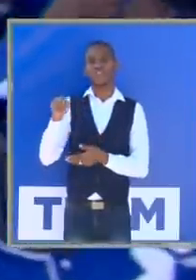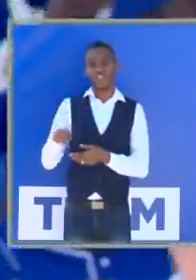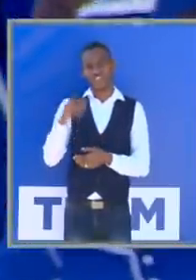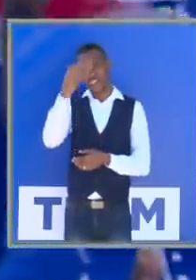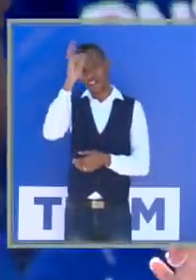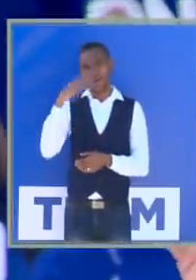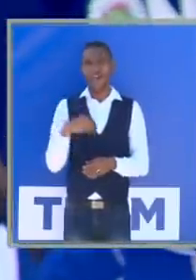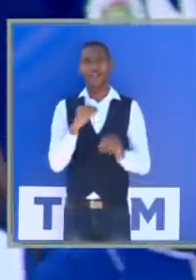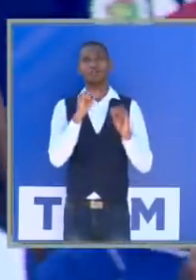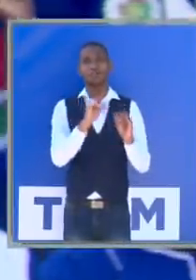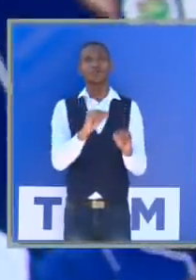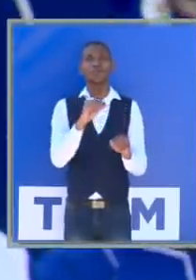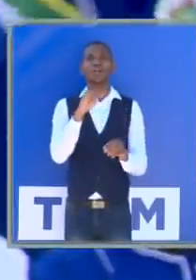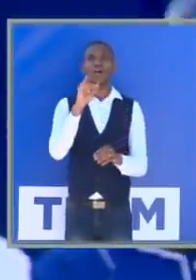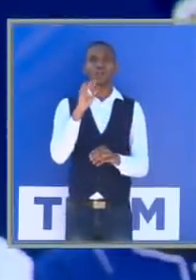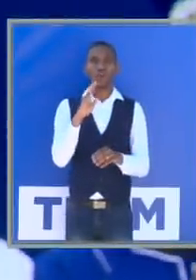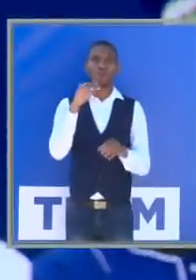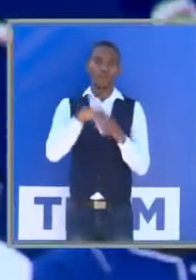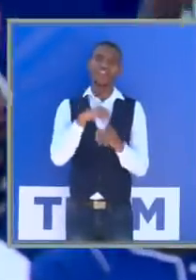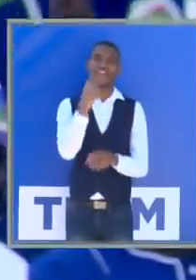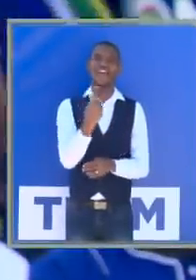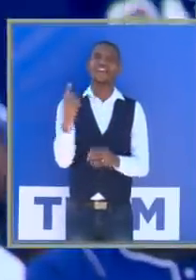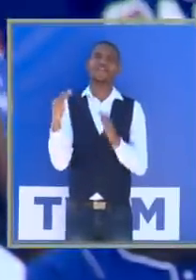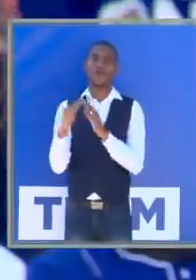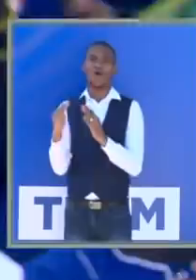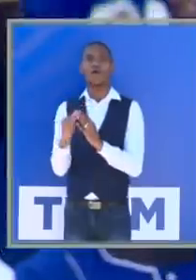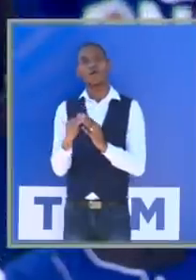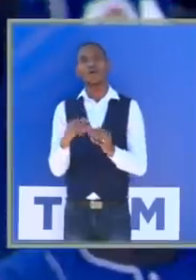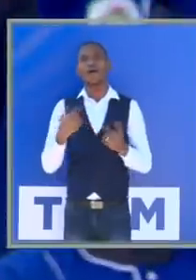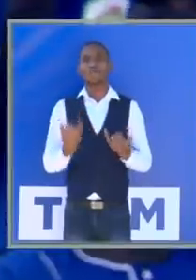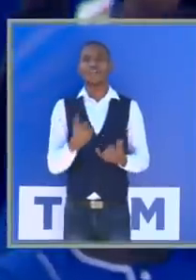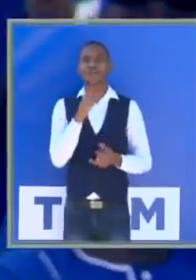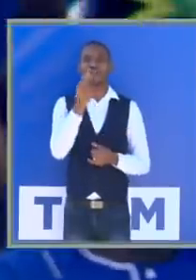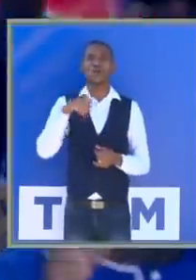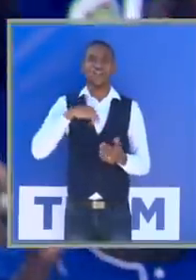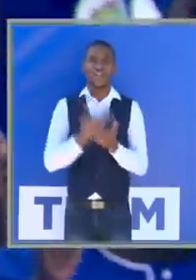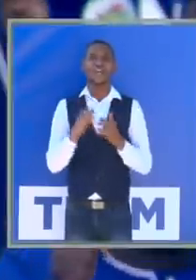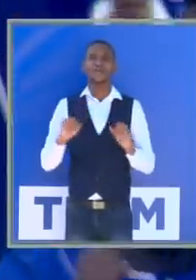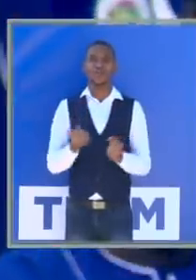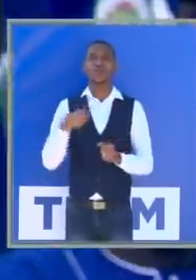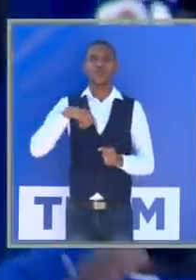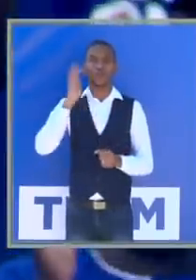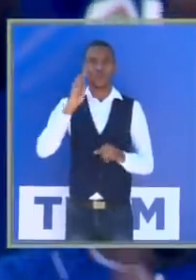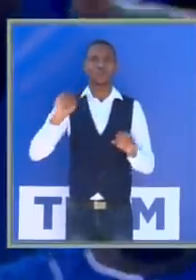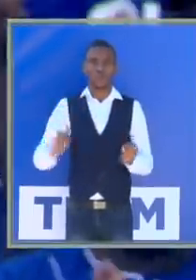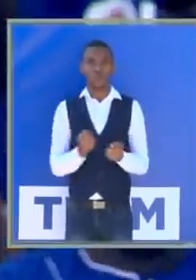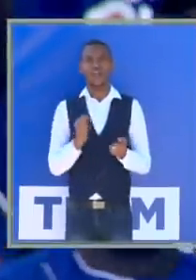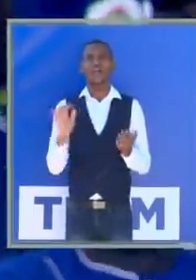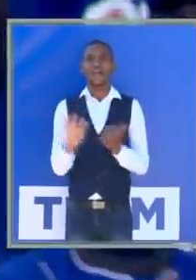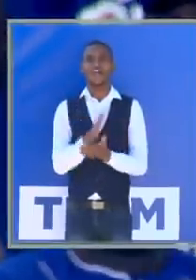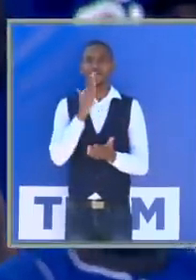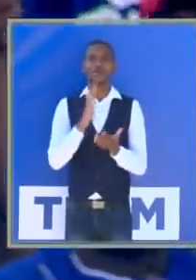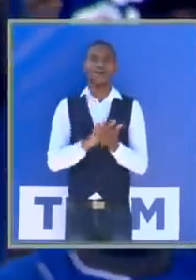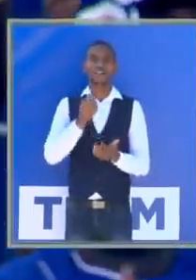and put a job in every home. I'm here to tell you, we can do it, we will do it, and trust